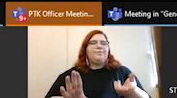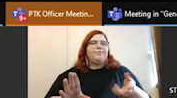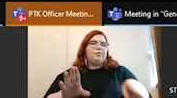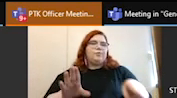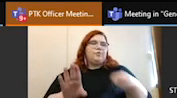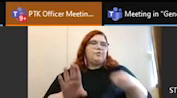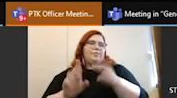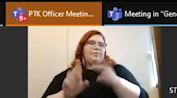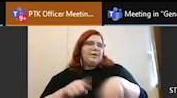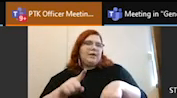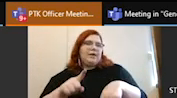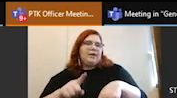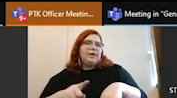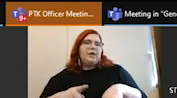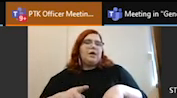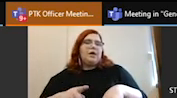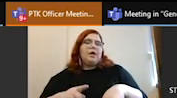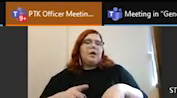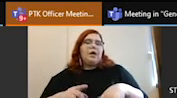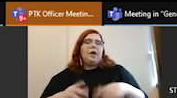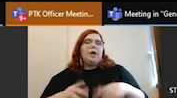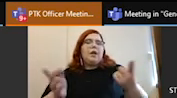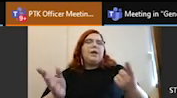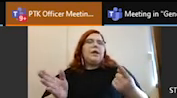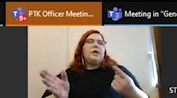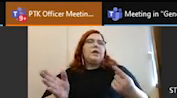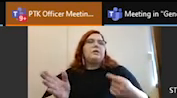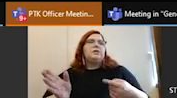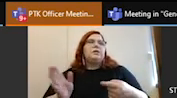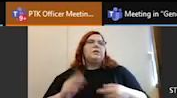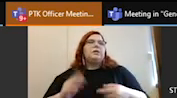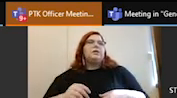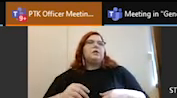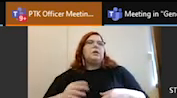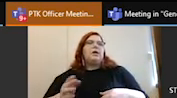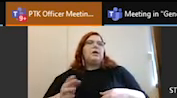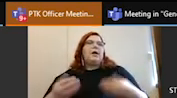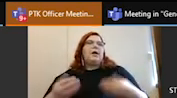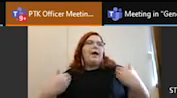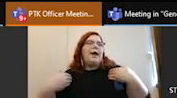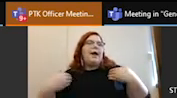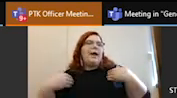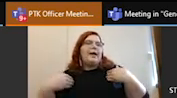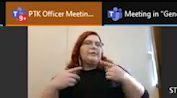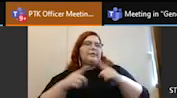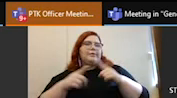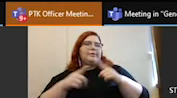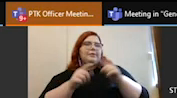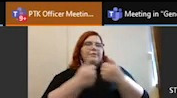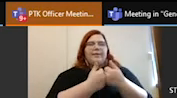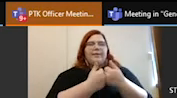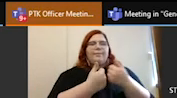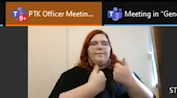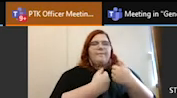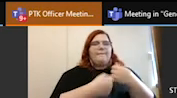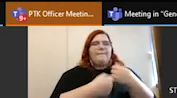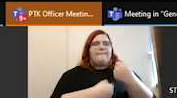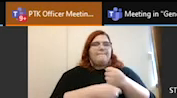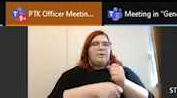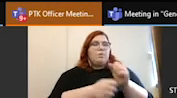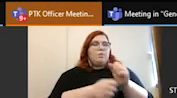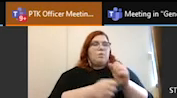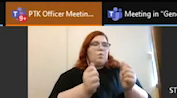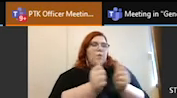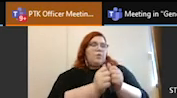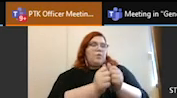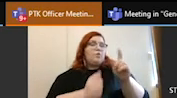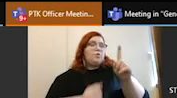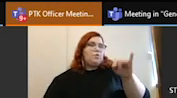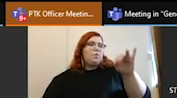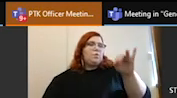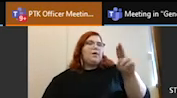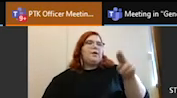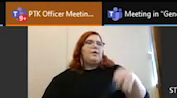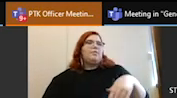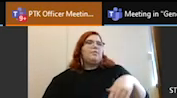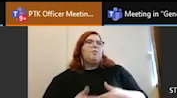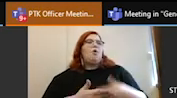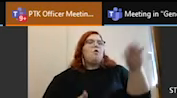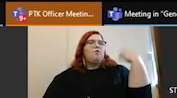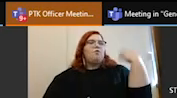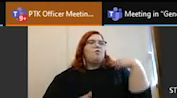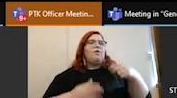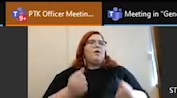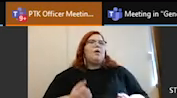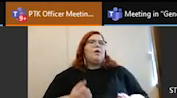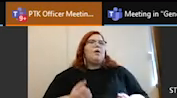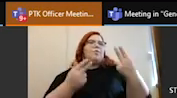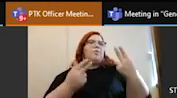Twine and that were previously uploaded through Twitter. And this one is actually not interactive